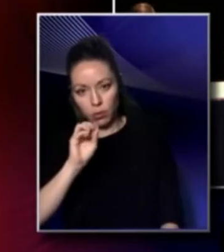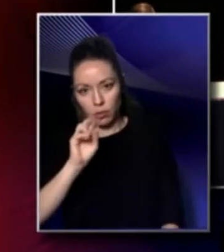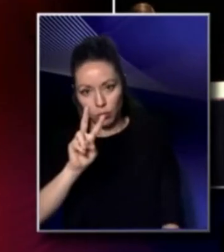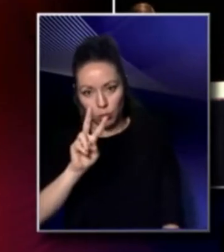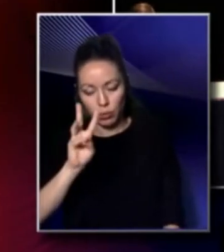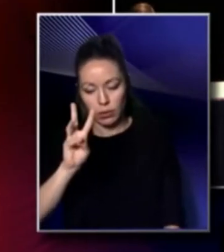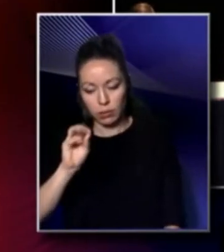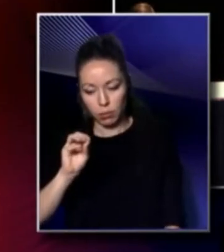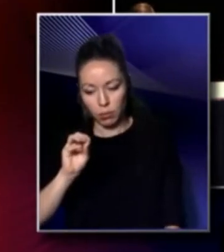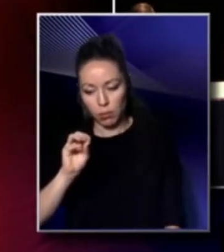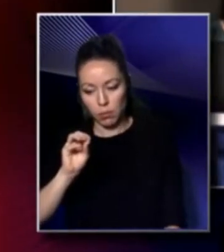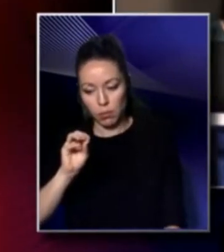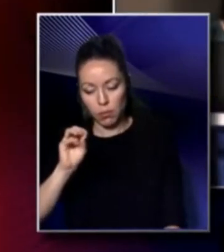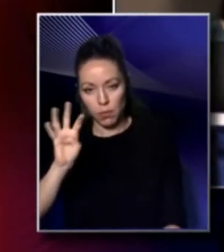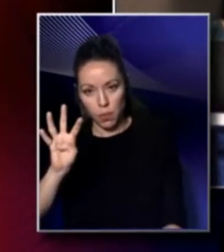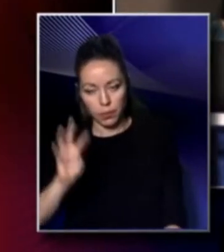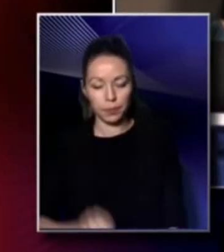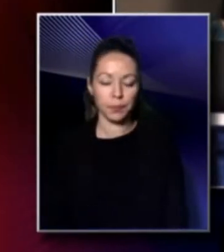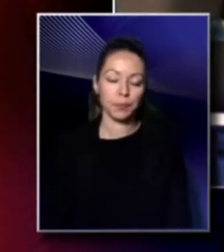and 6.04.